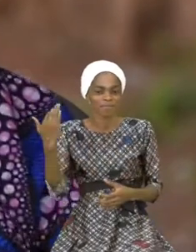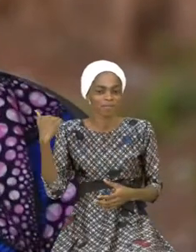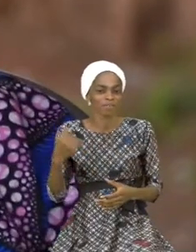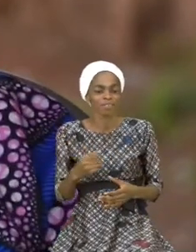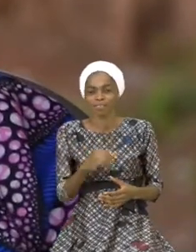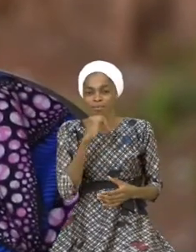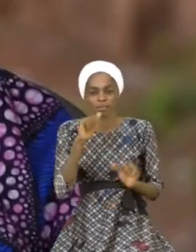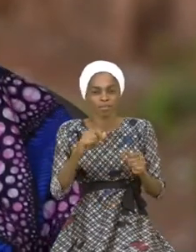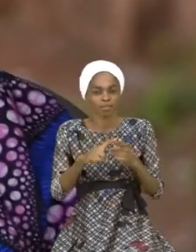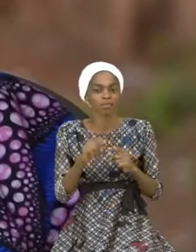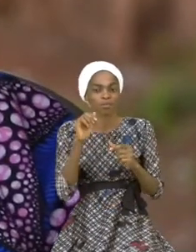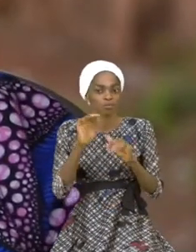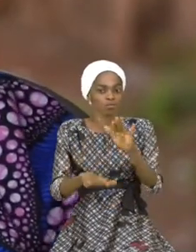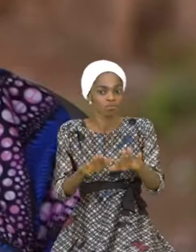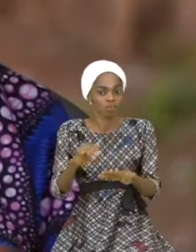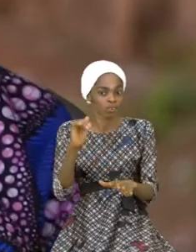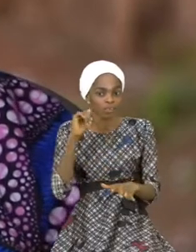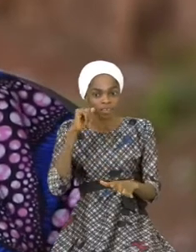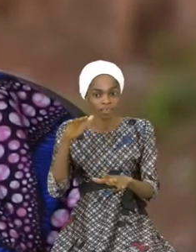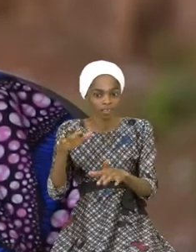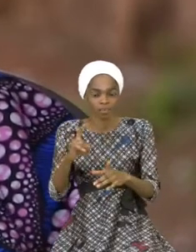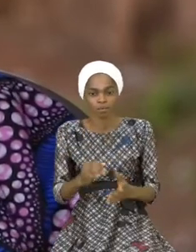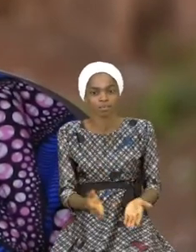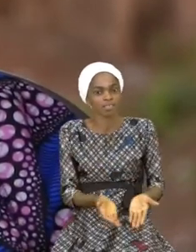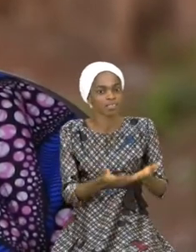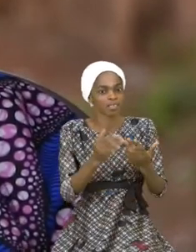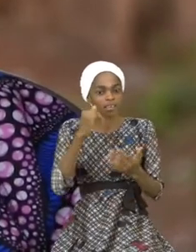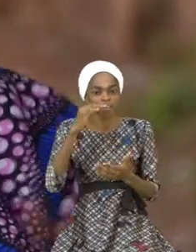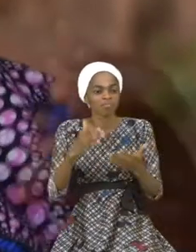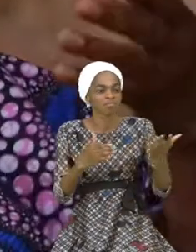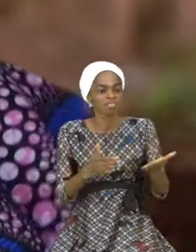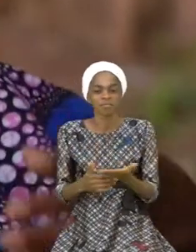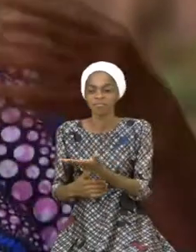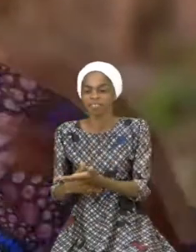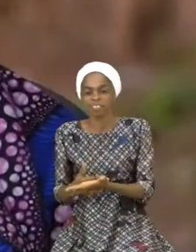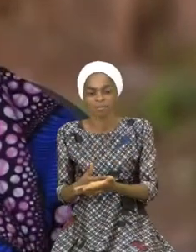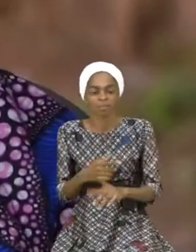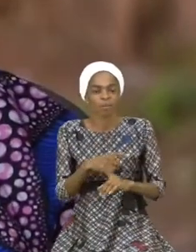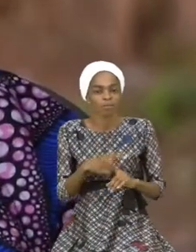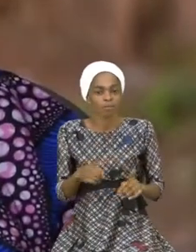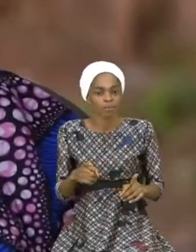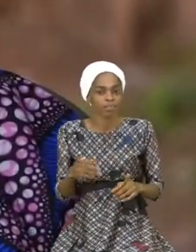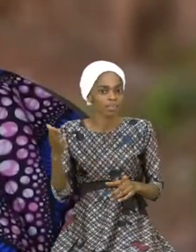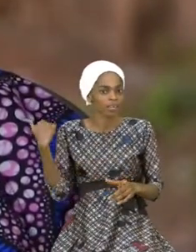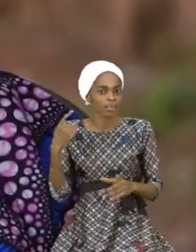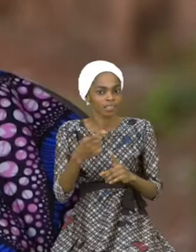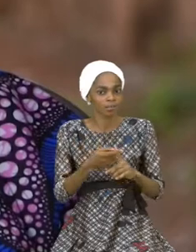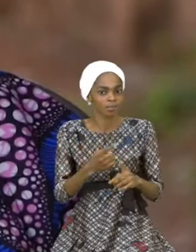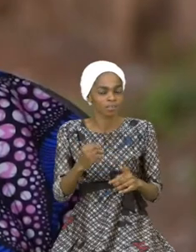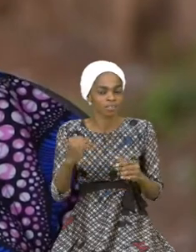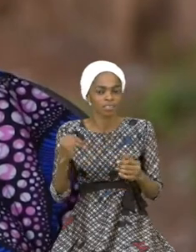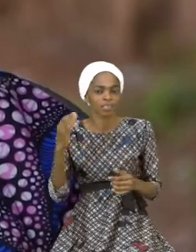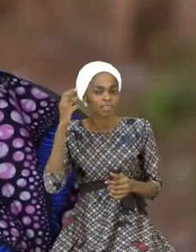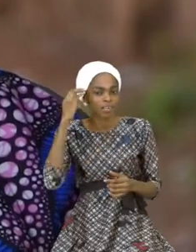work on myself they were carrying me year round there but i had last month i heard of